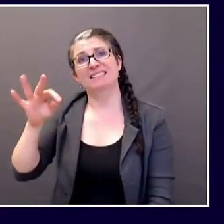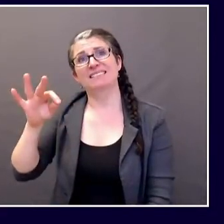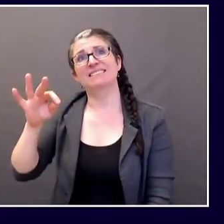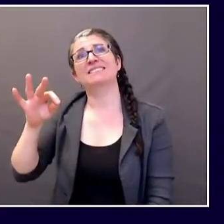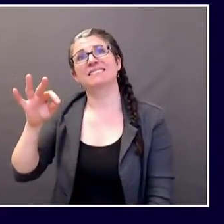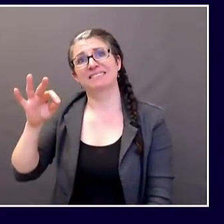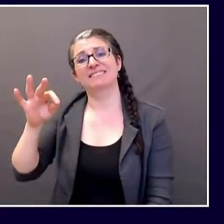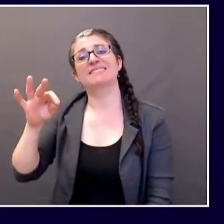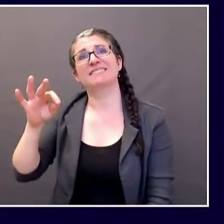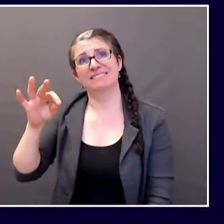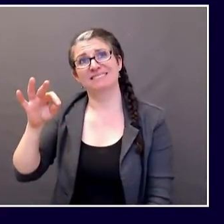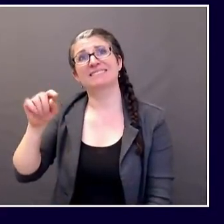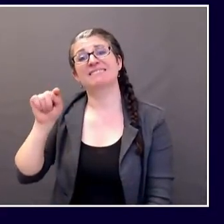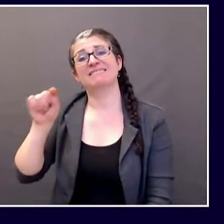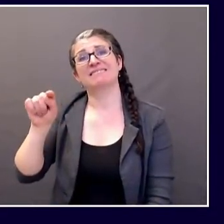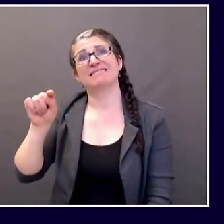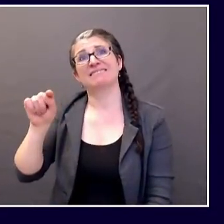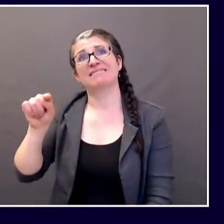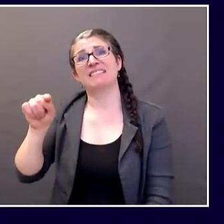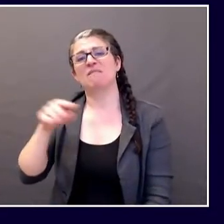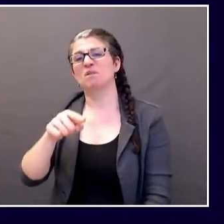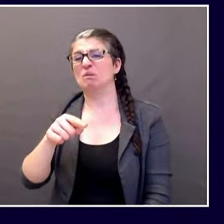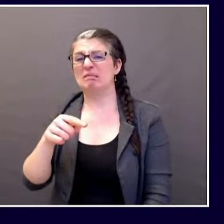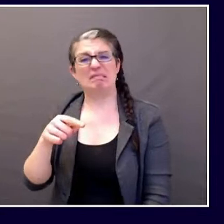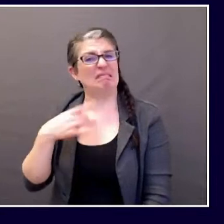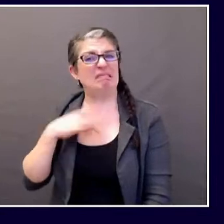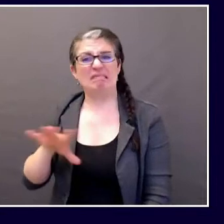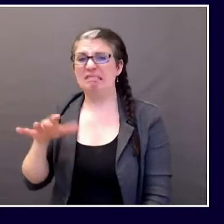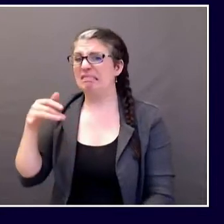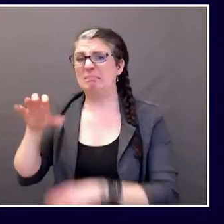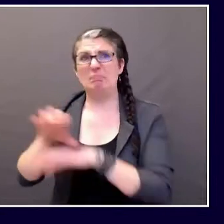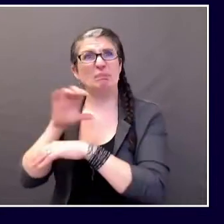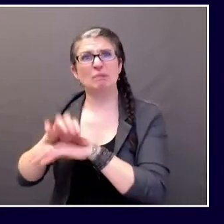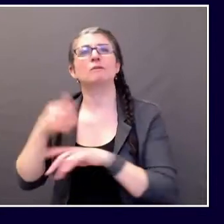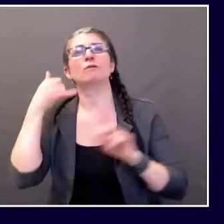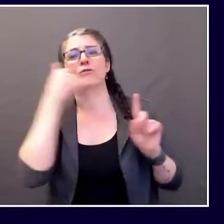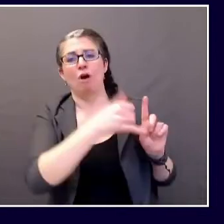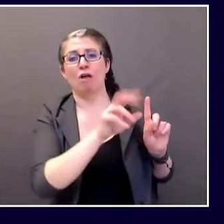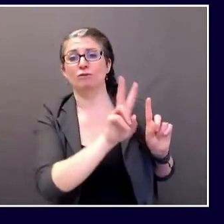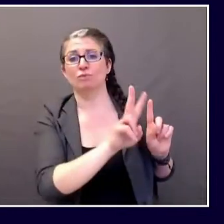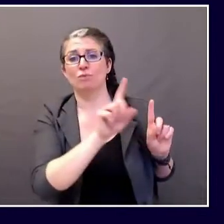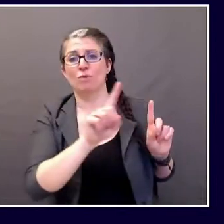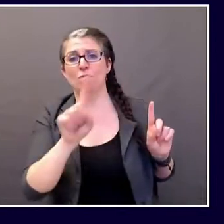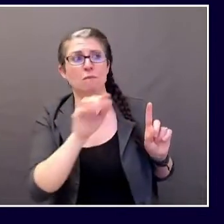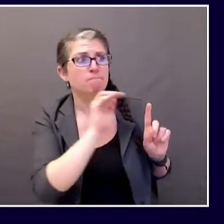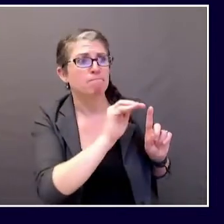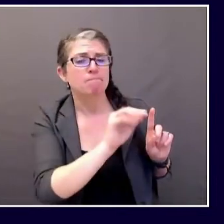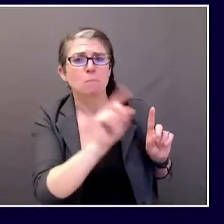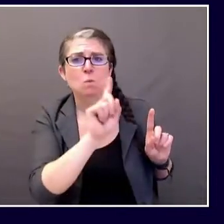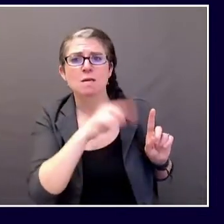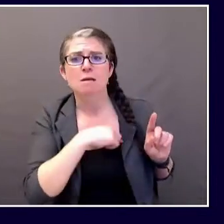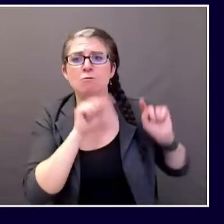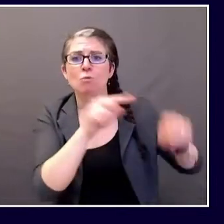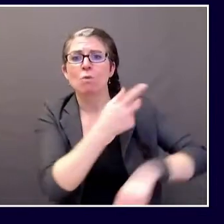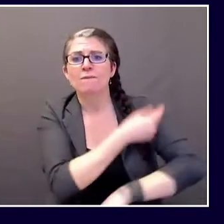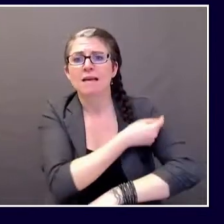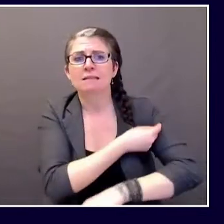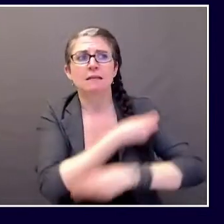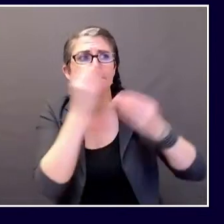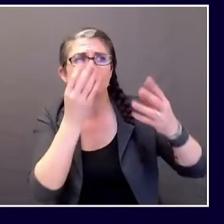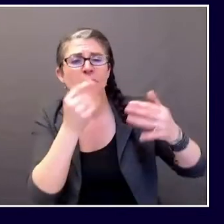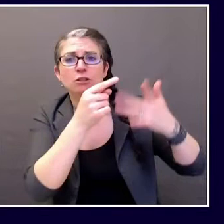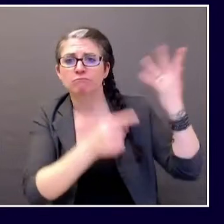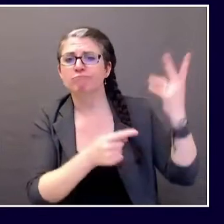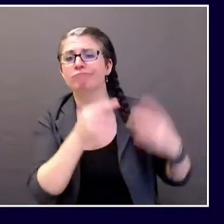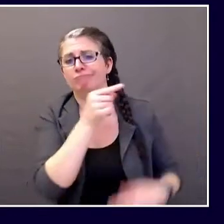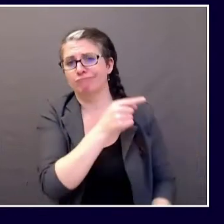as used to using computers as other people, so we do encourage people to try to find information. If you have questions,